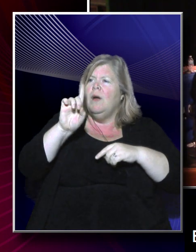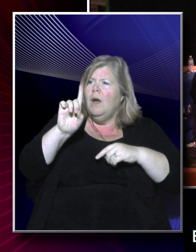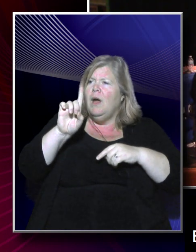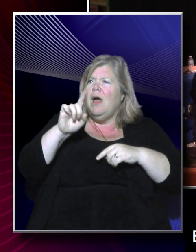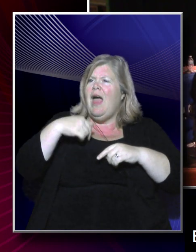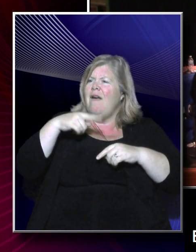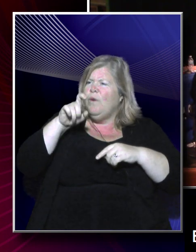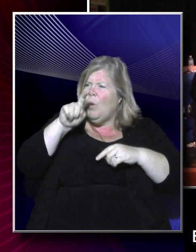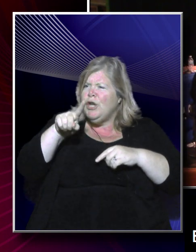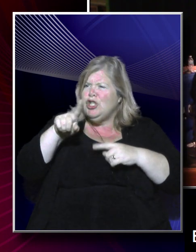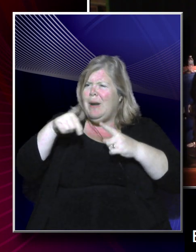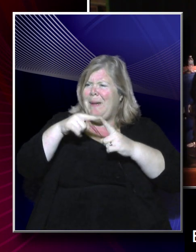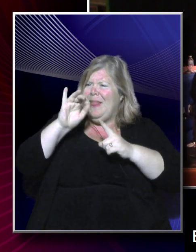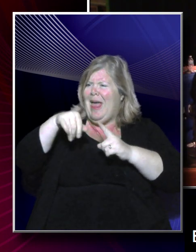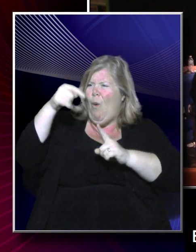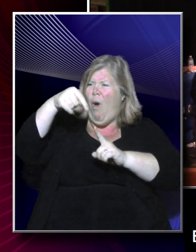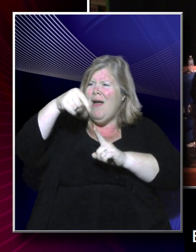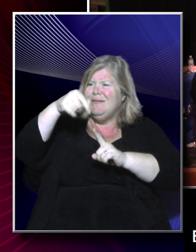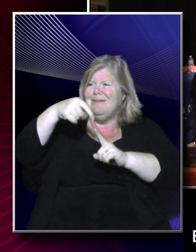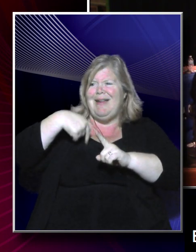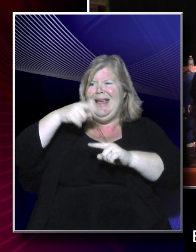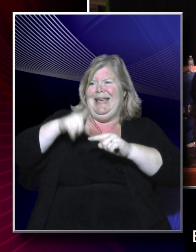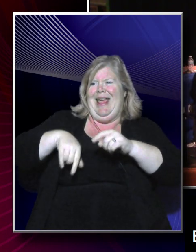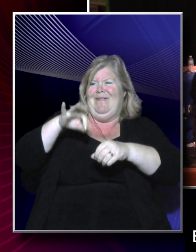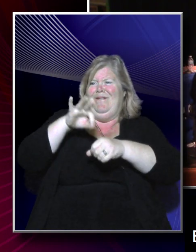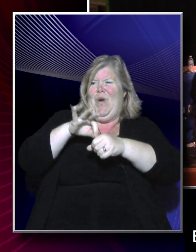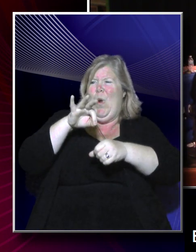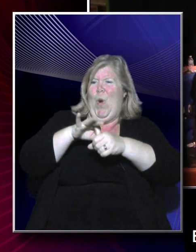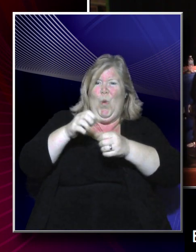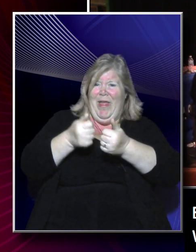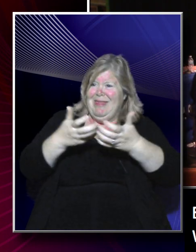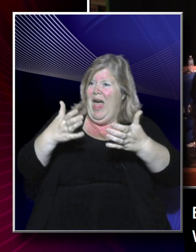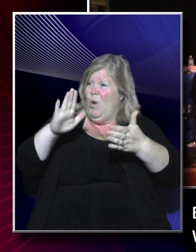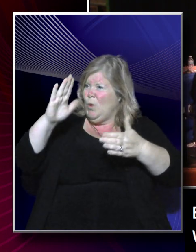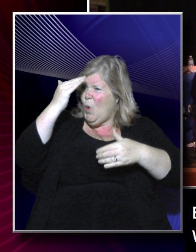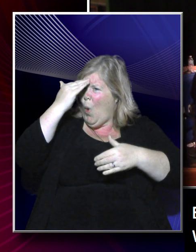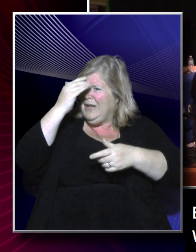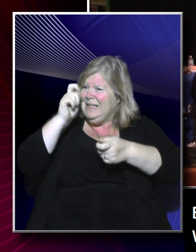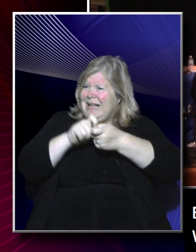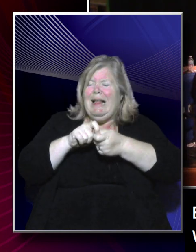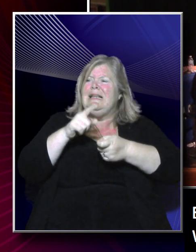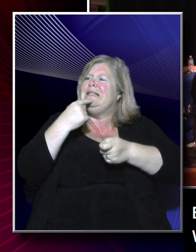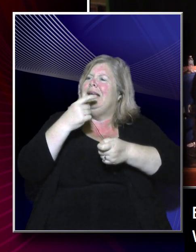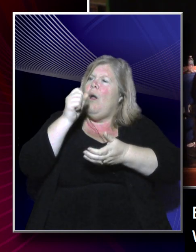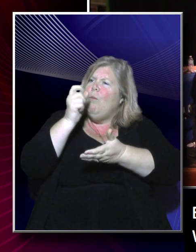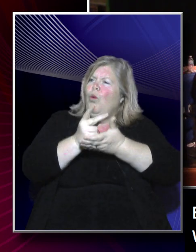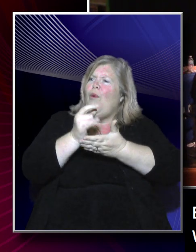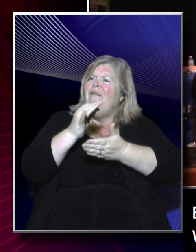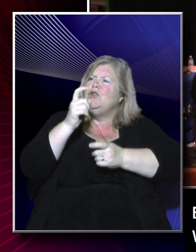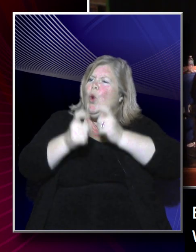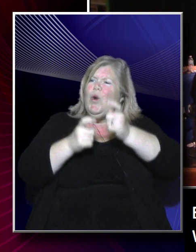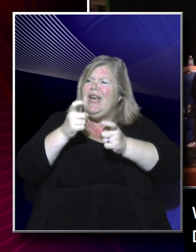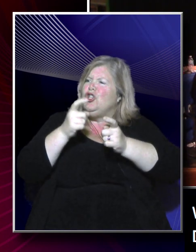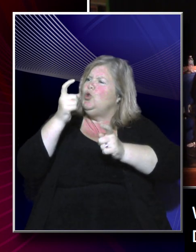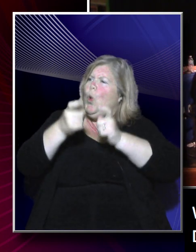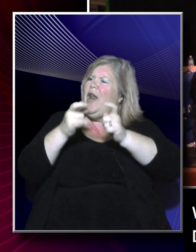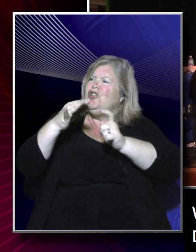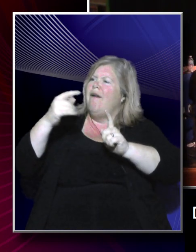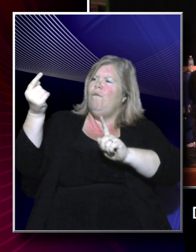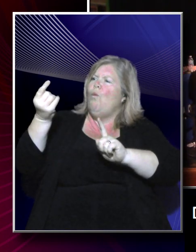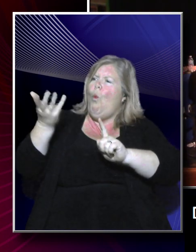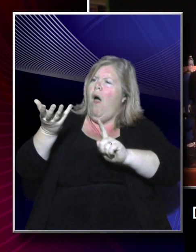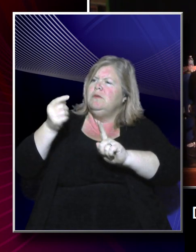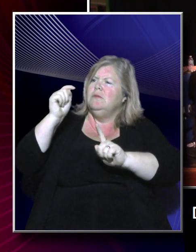I have a question about this one. I can't vote without knowing what it is. Approval of donations. Donations of what? If you look in